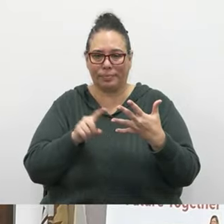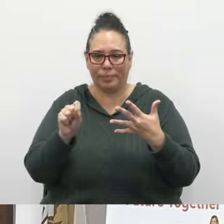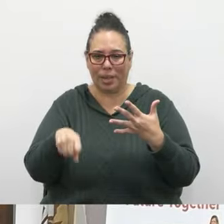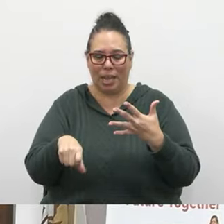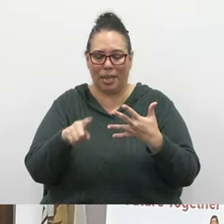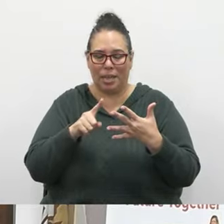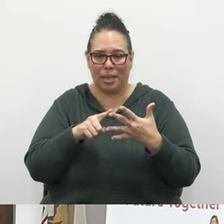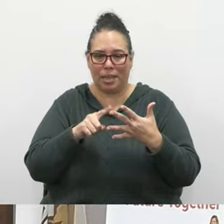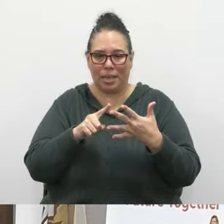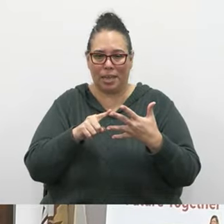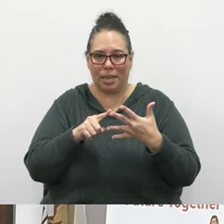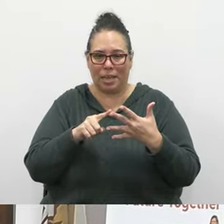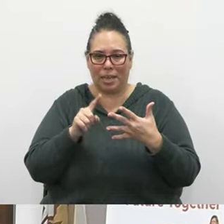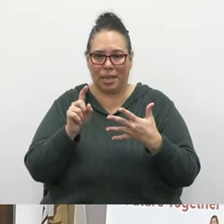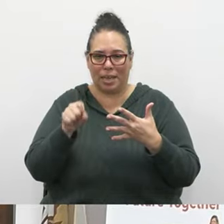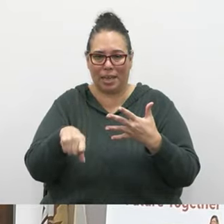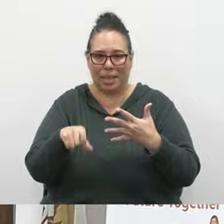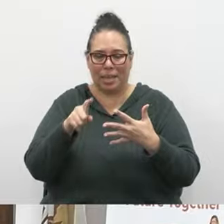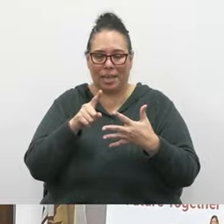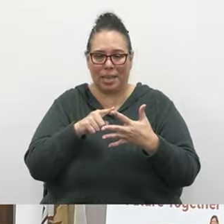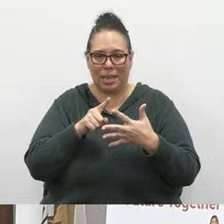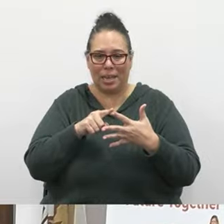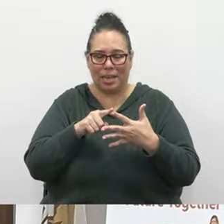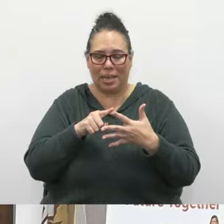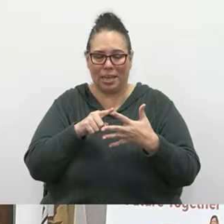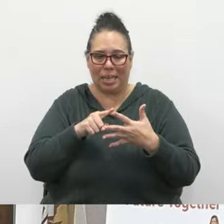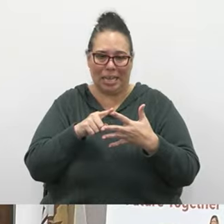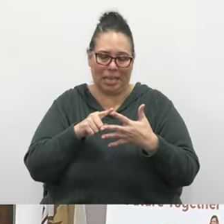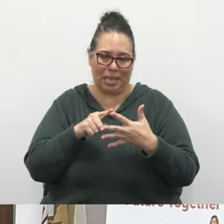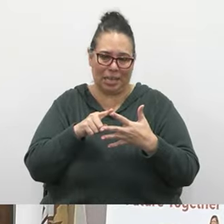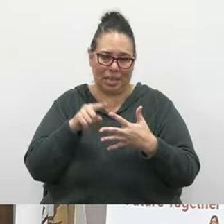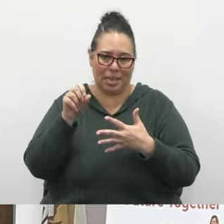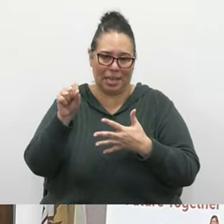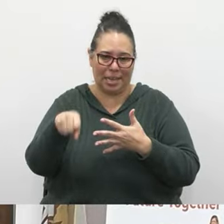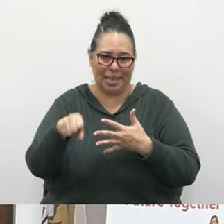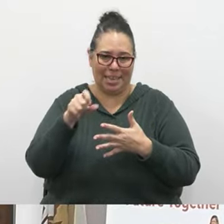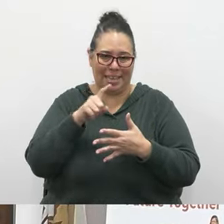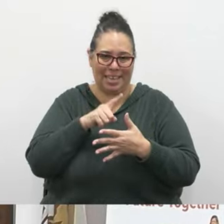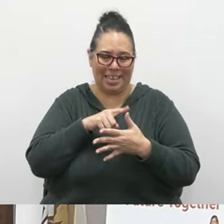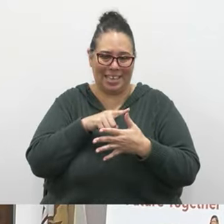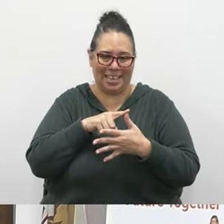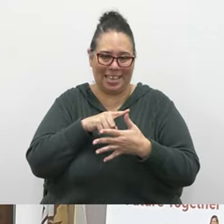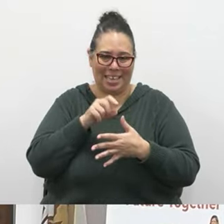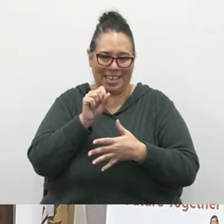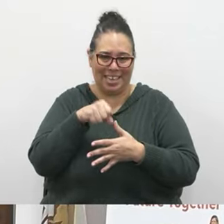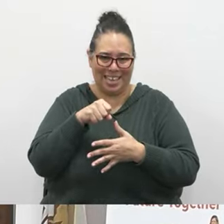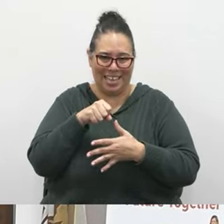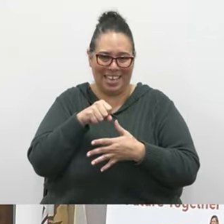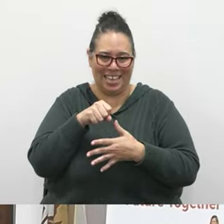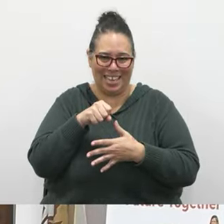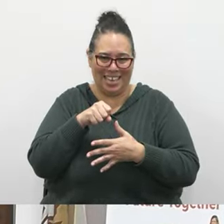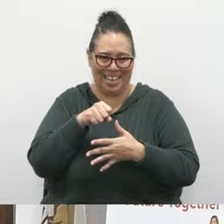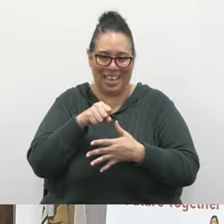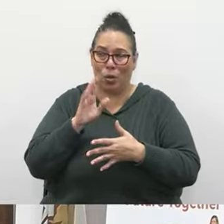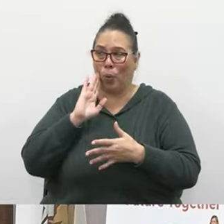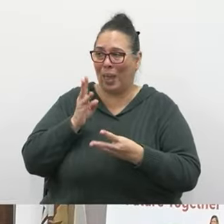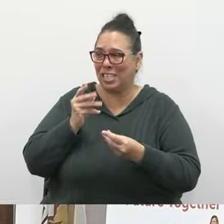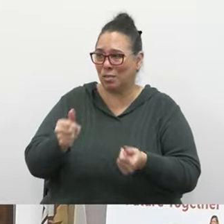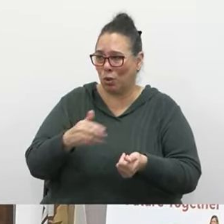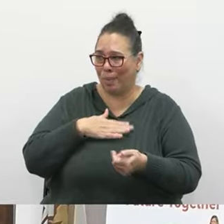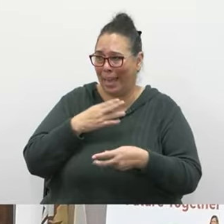Aye. President Craighead, Aye. Member Benitez, Aye. Member Miller. We'll get it smooth at some point,